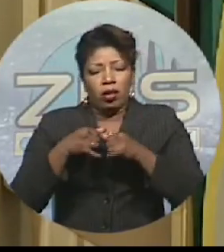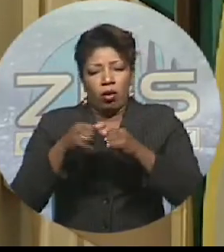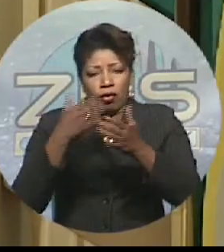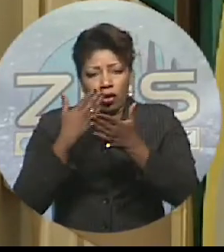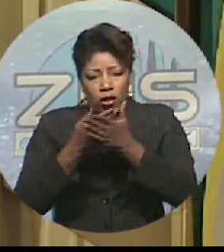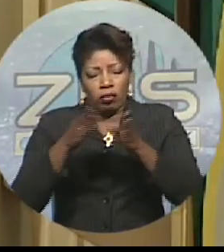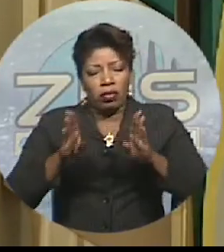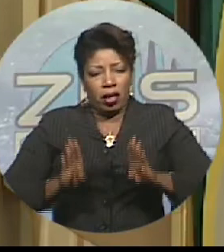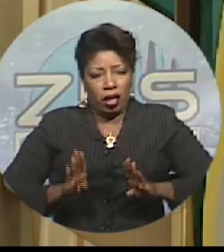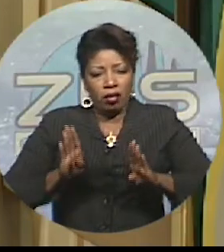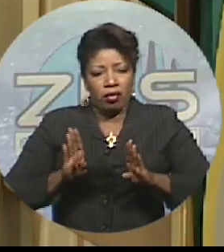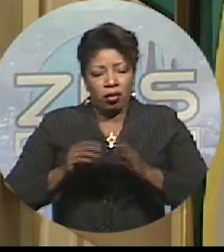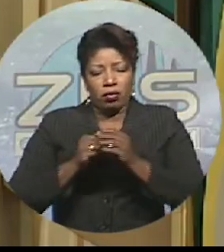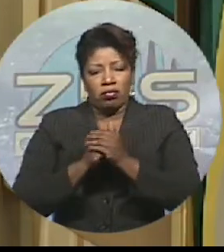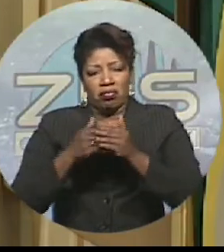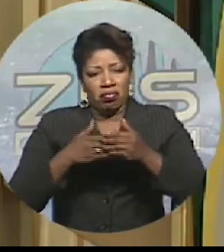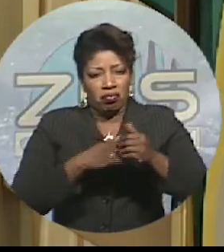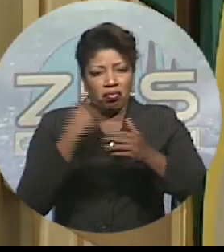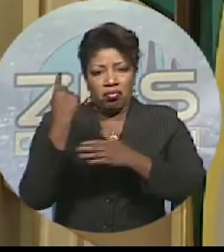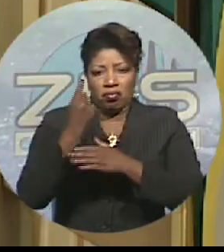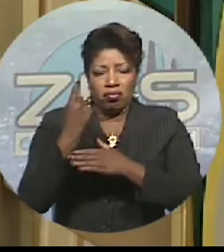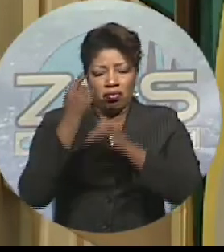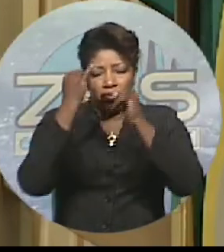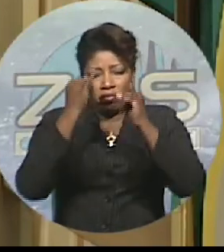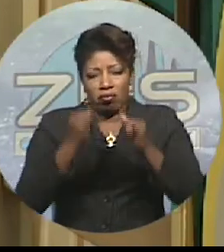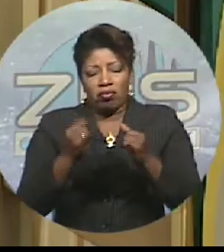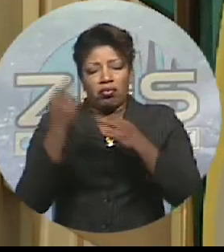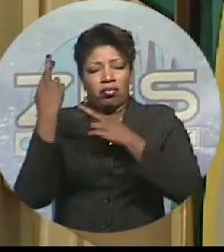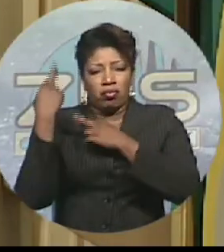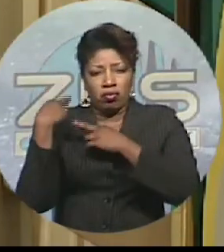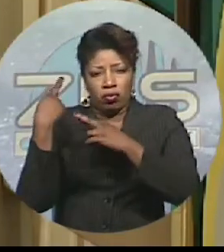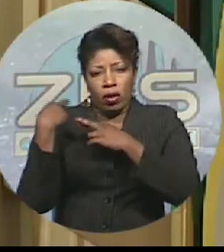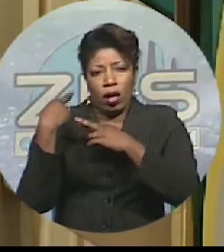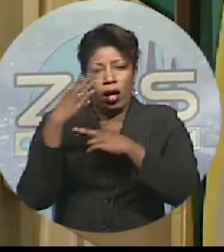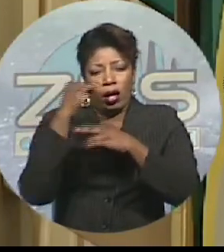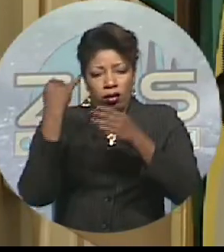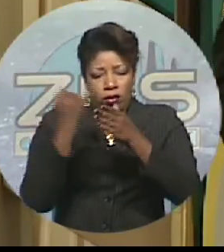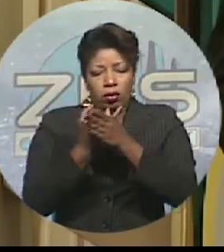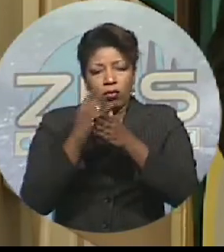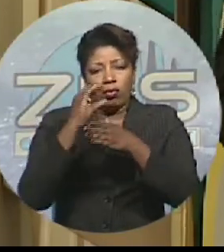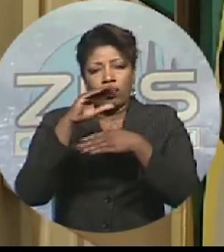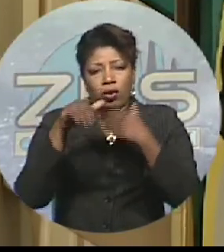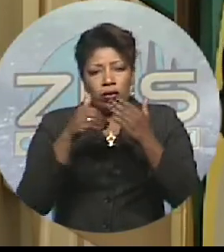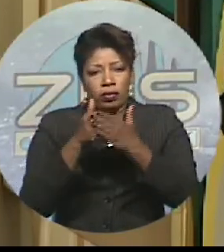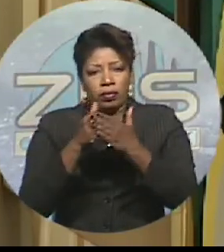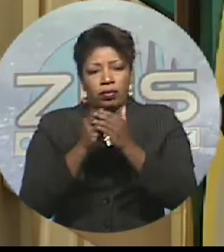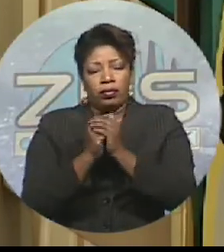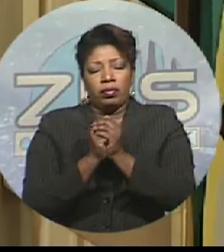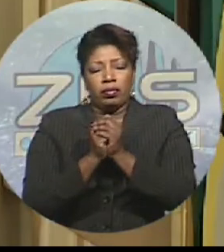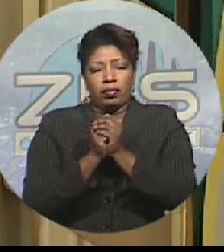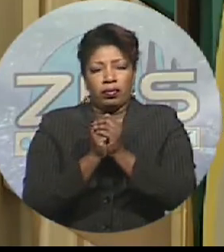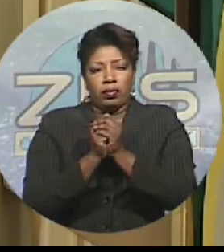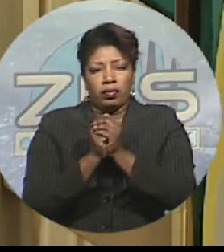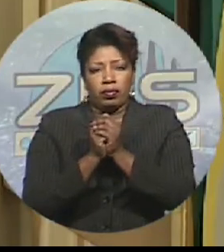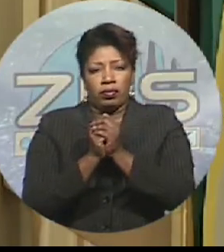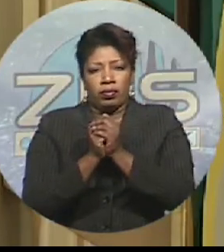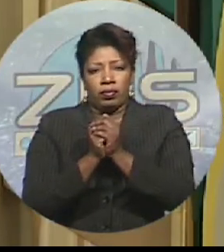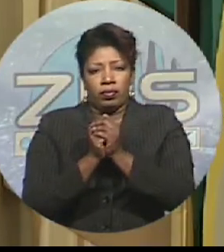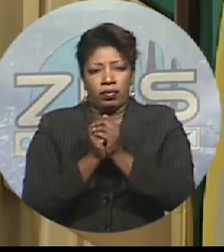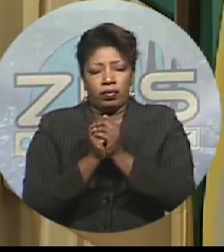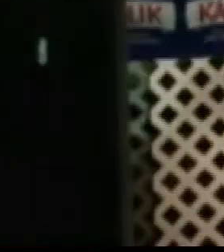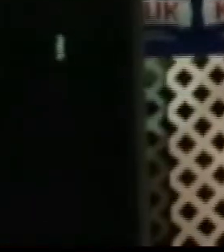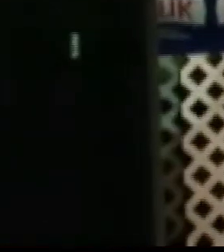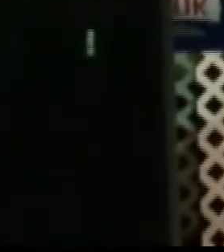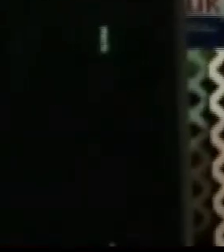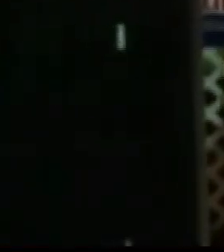behavior, guidance at all times, individual responsibility, and inclusion of all. Carla Palmer, ZNS Network